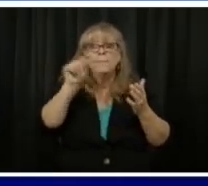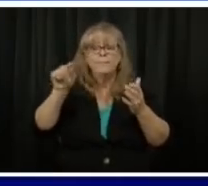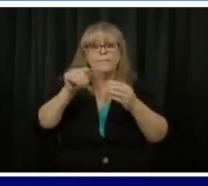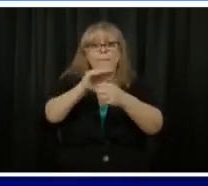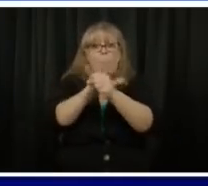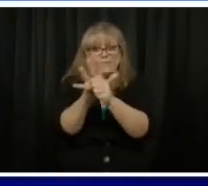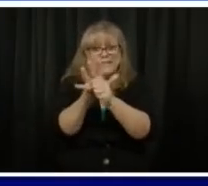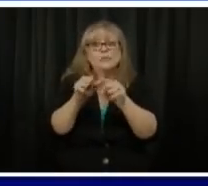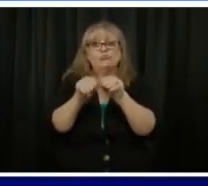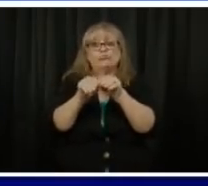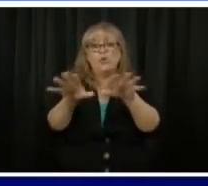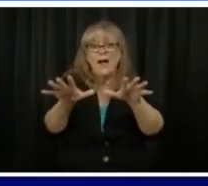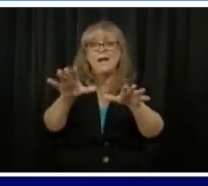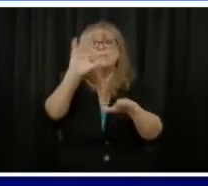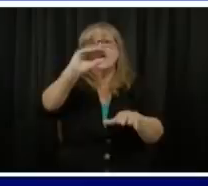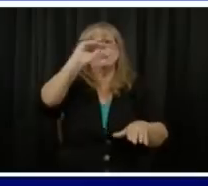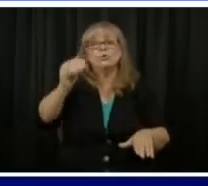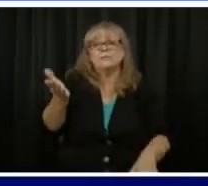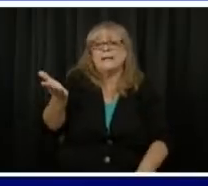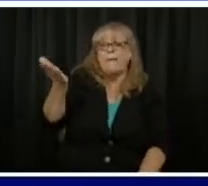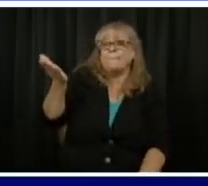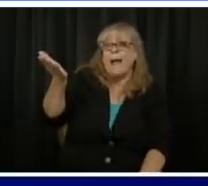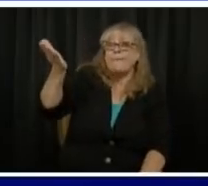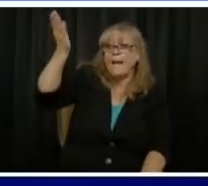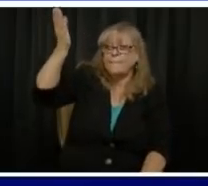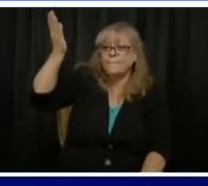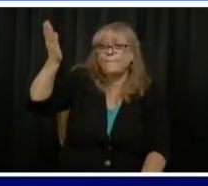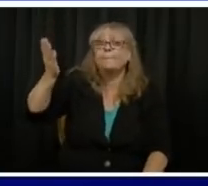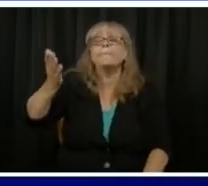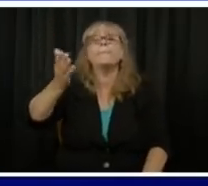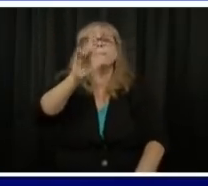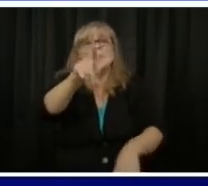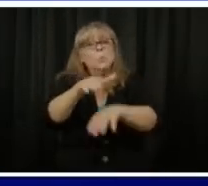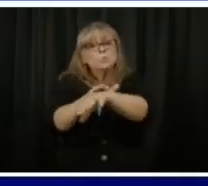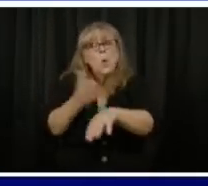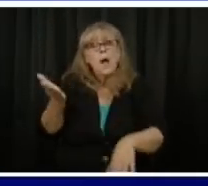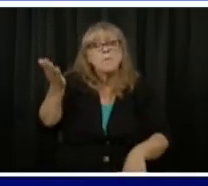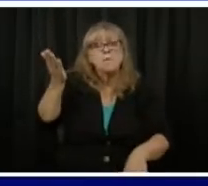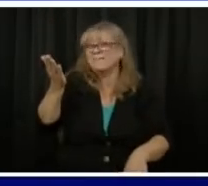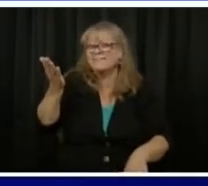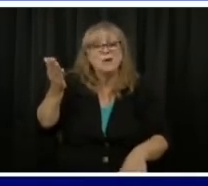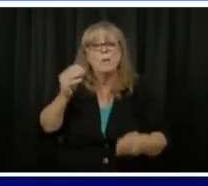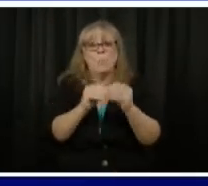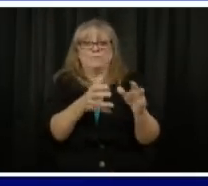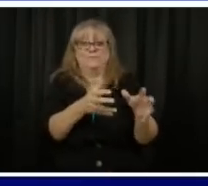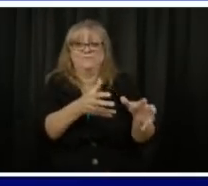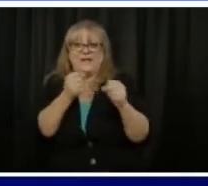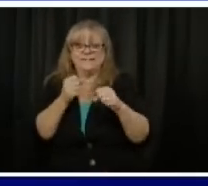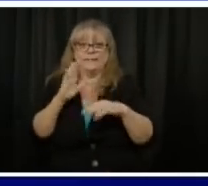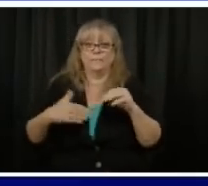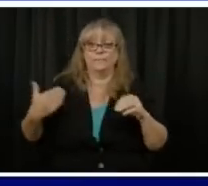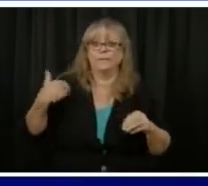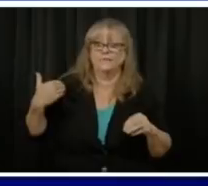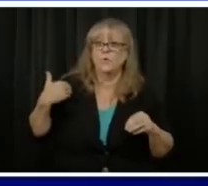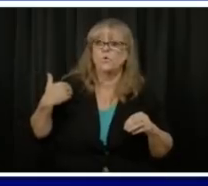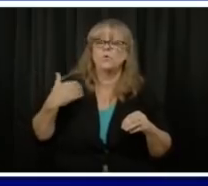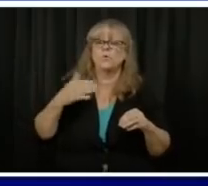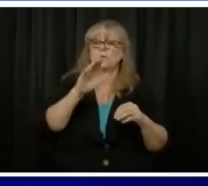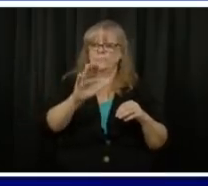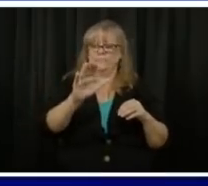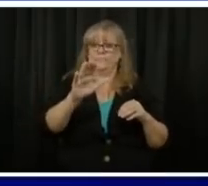is speeding up. When each county is granted a variance, they're also told to monitor their disease